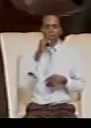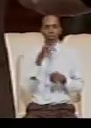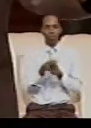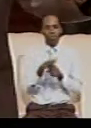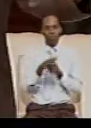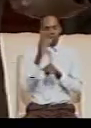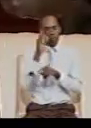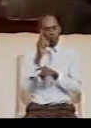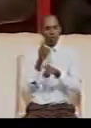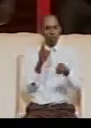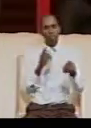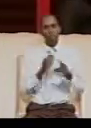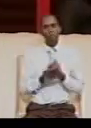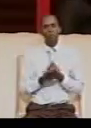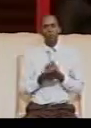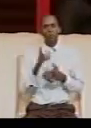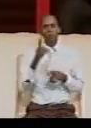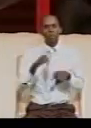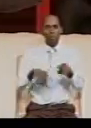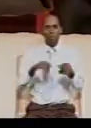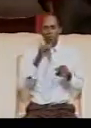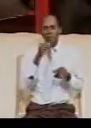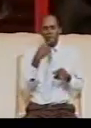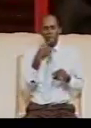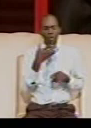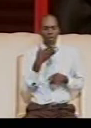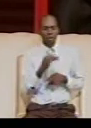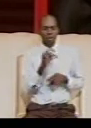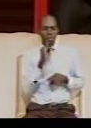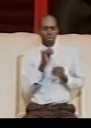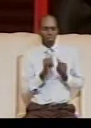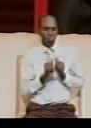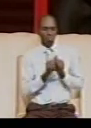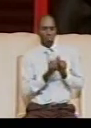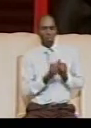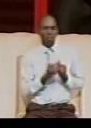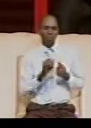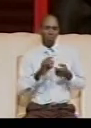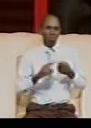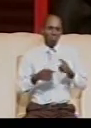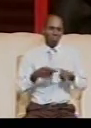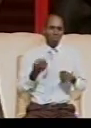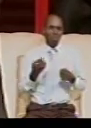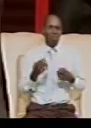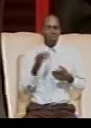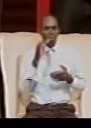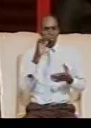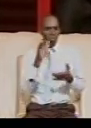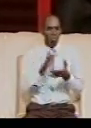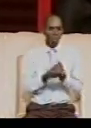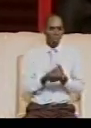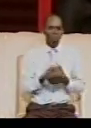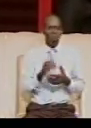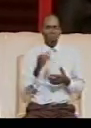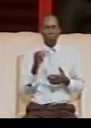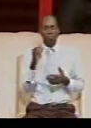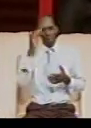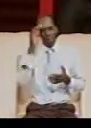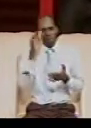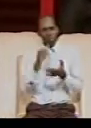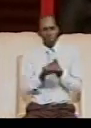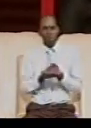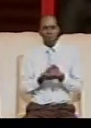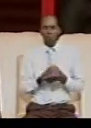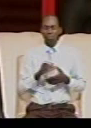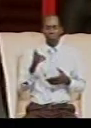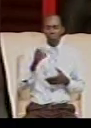cannot say there is a companion, there is a partner, there is a wife, there's a husband. He is